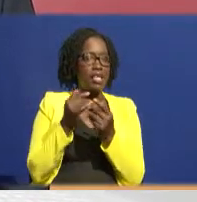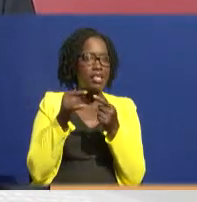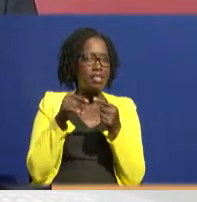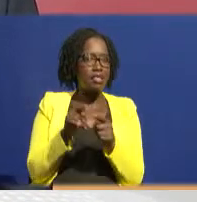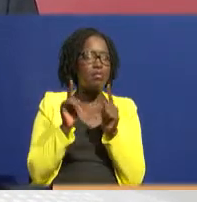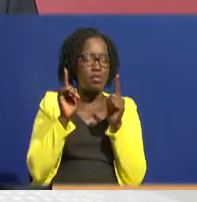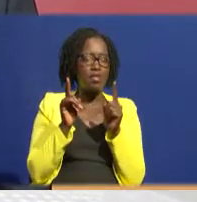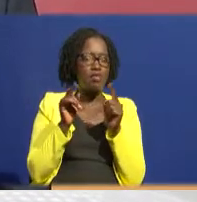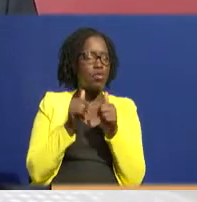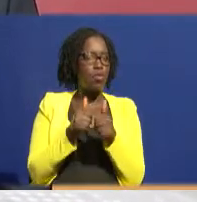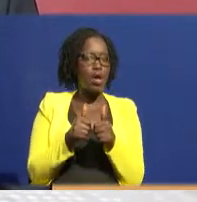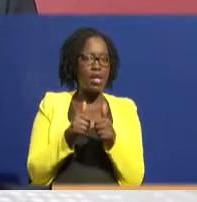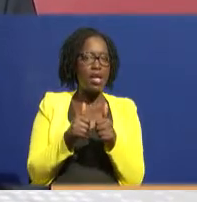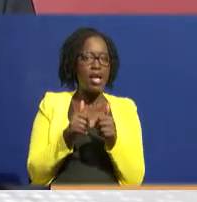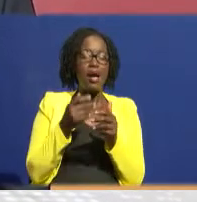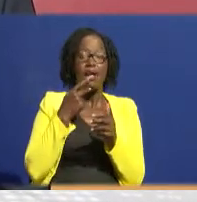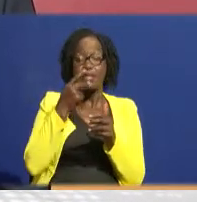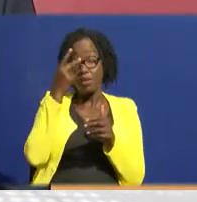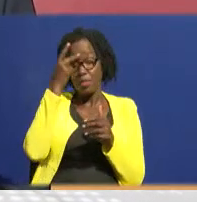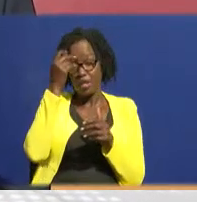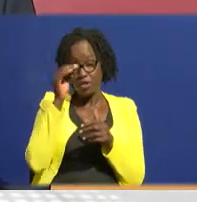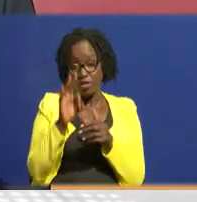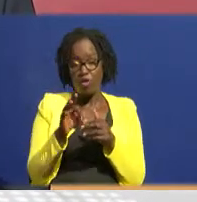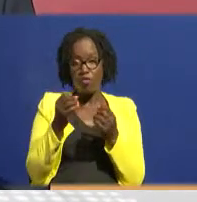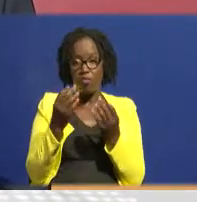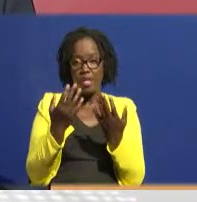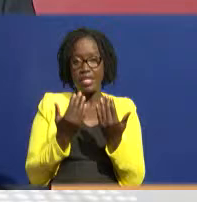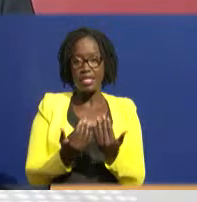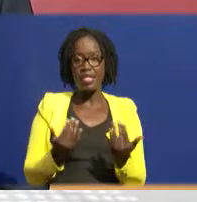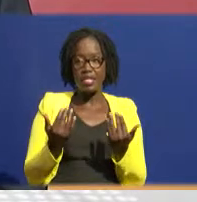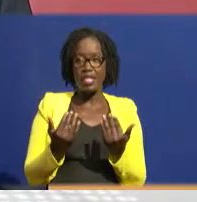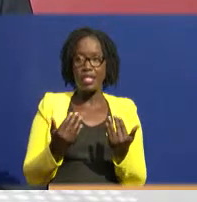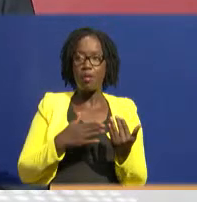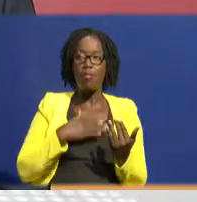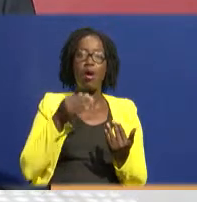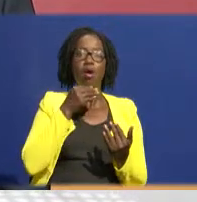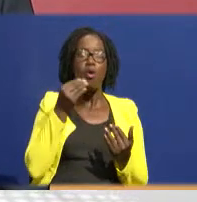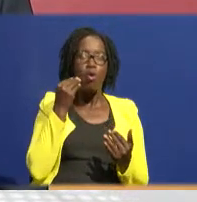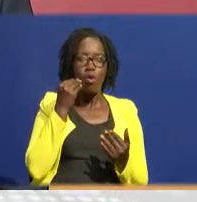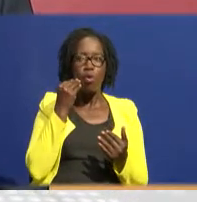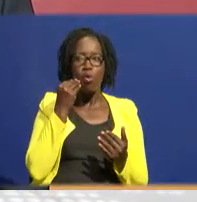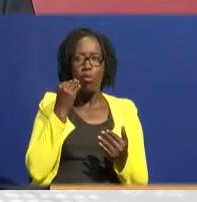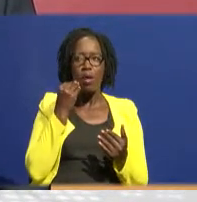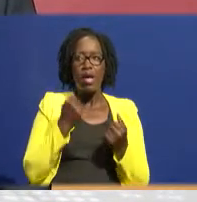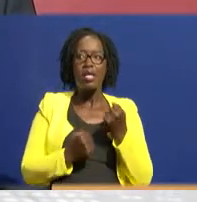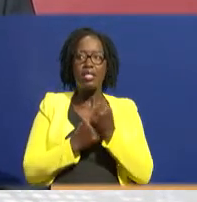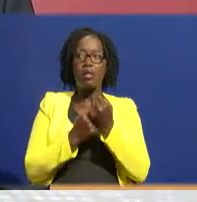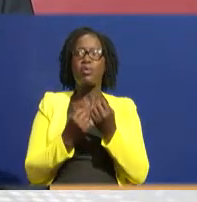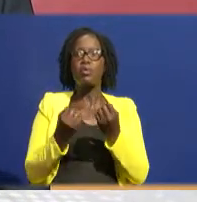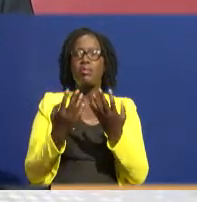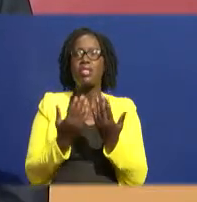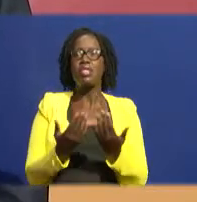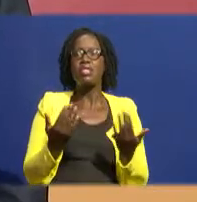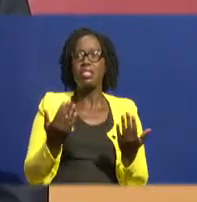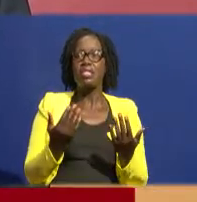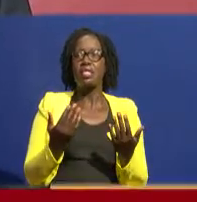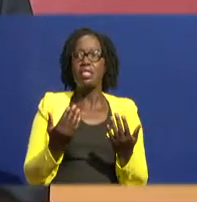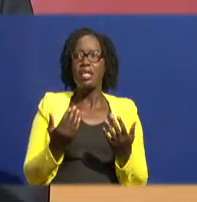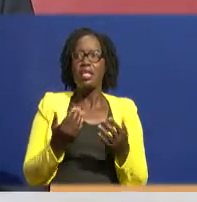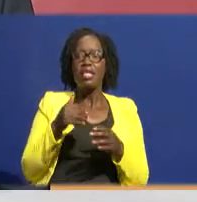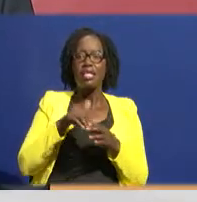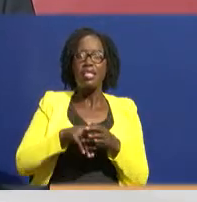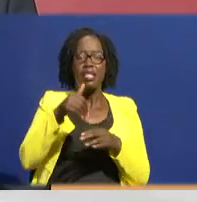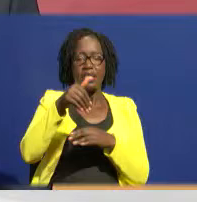themselves. As a parent of many children, because you know my home, I'm supporting many children from inside and